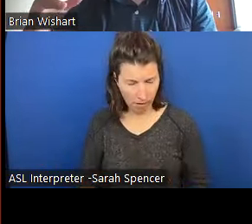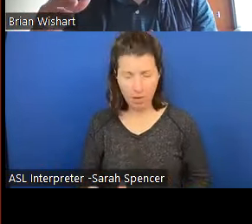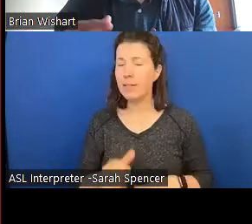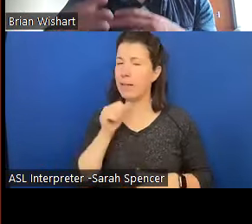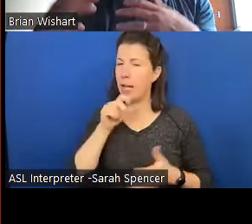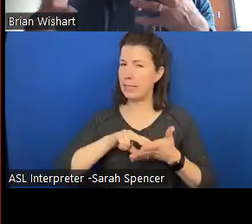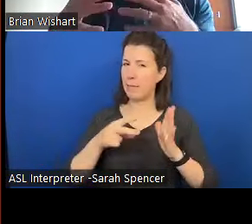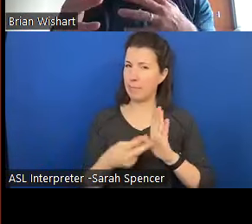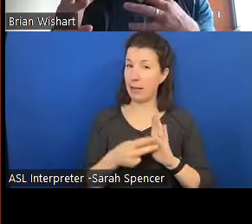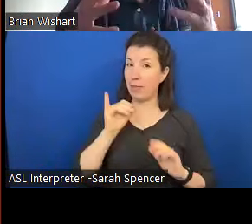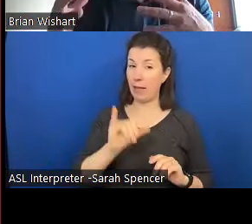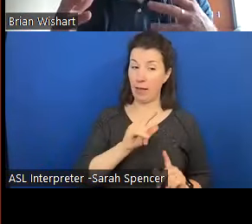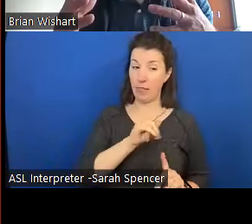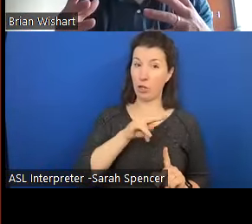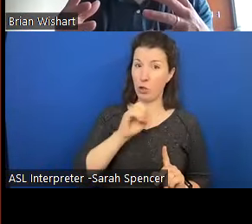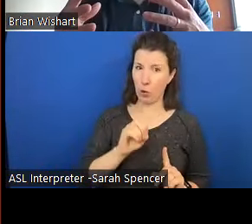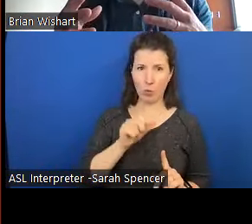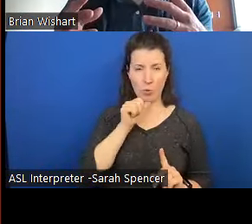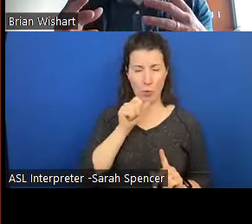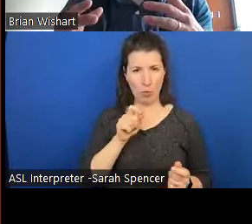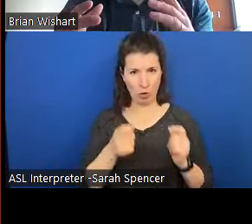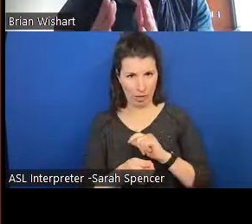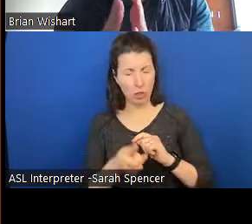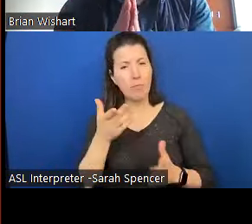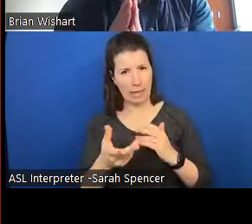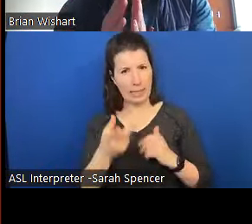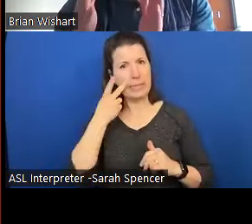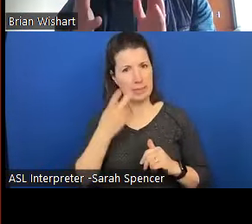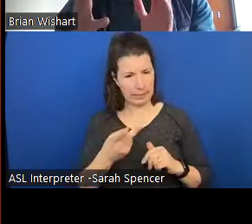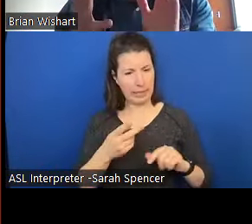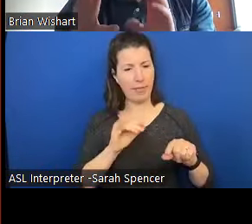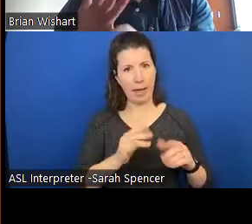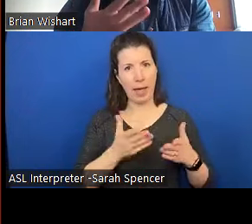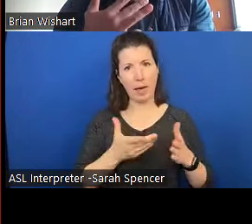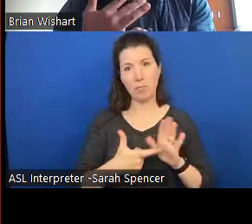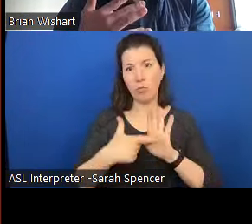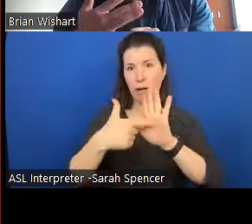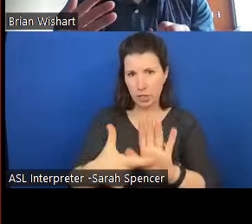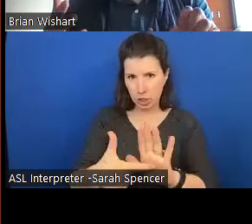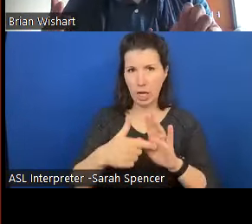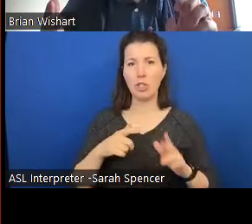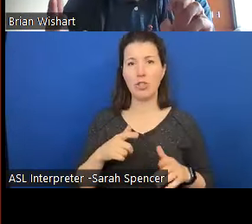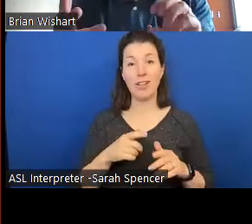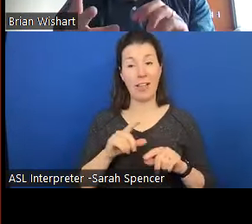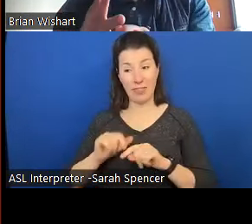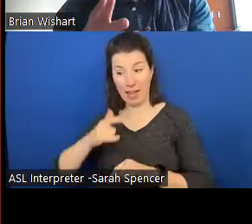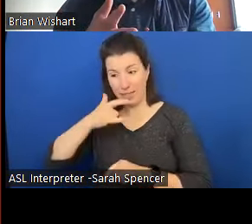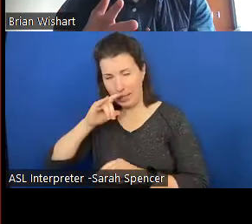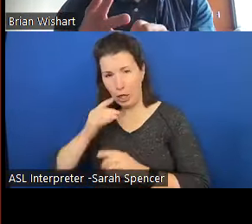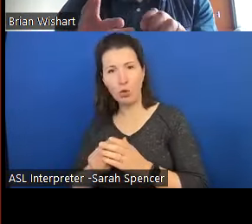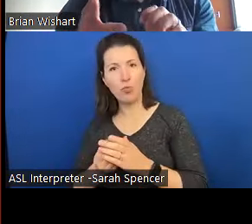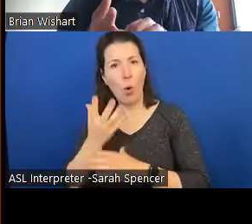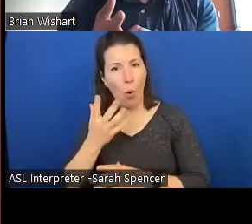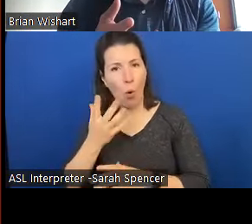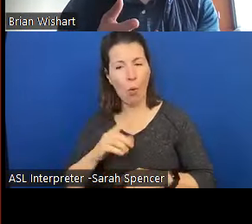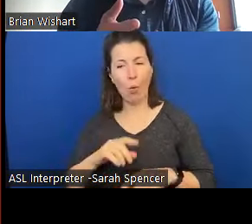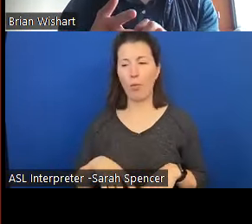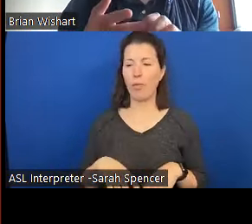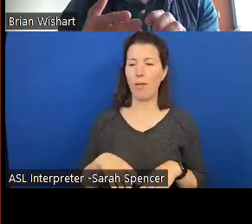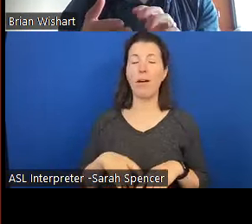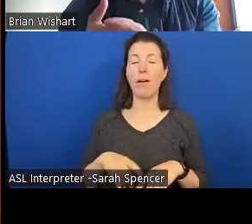different level of tone or different presentation of that tone as we go through different growth periods, as we're doing more stretching or